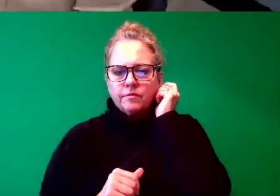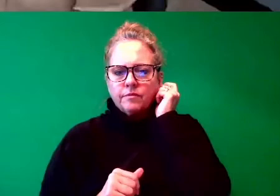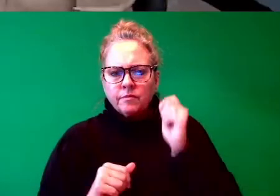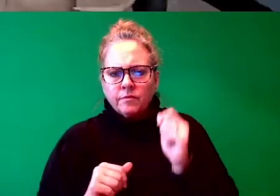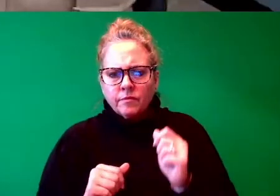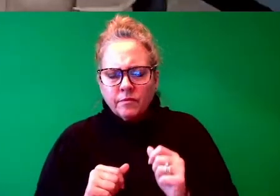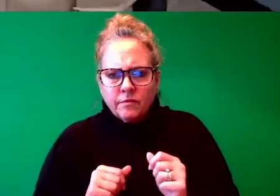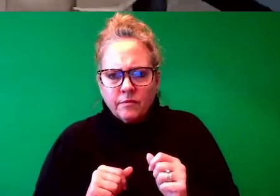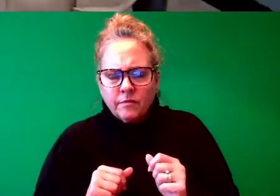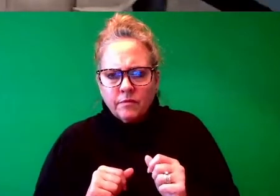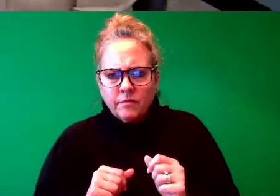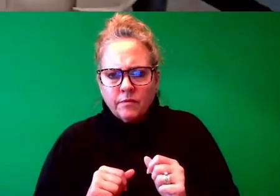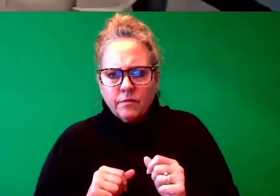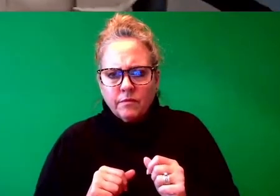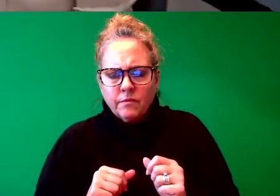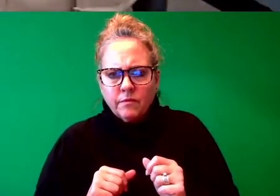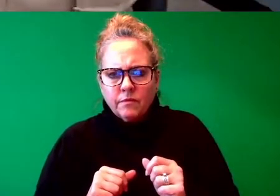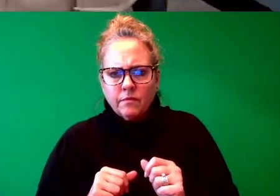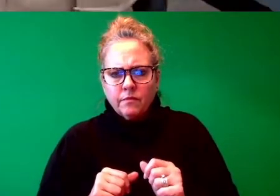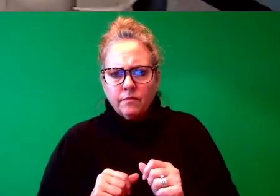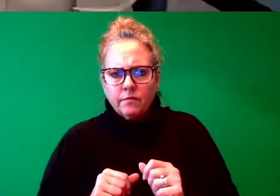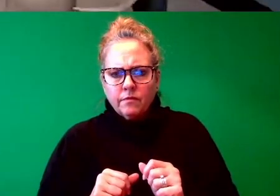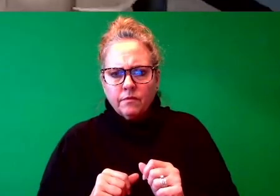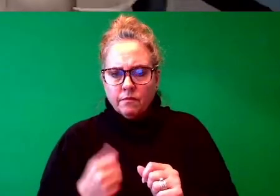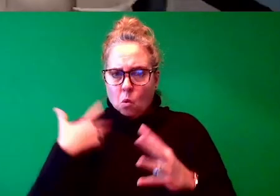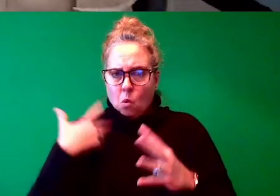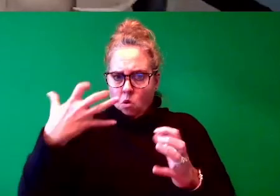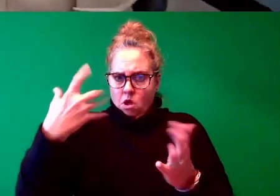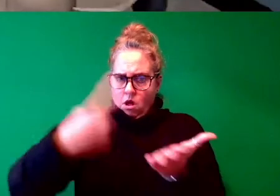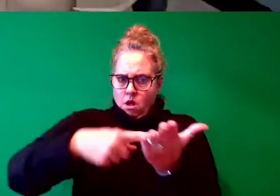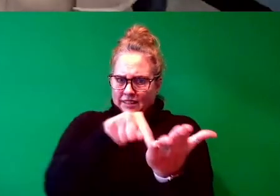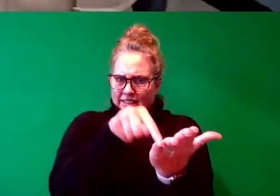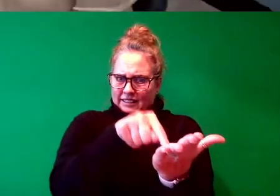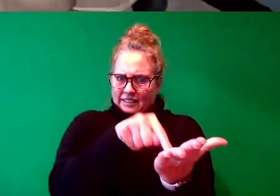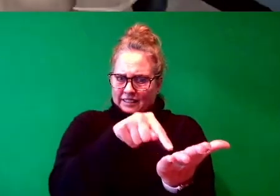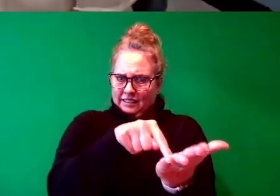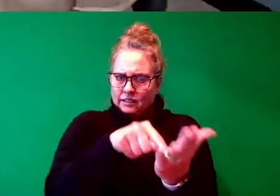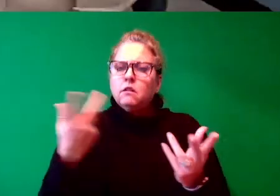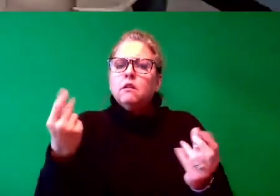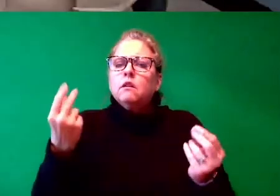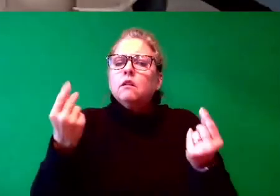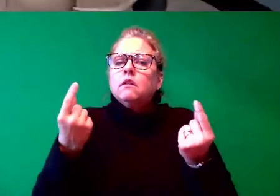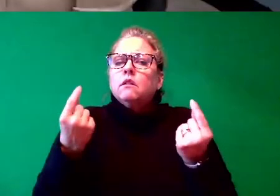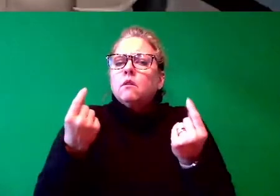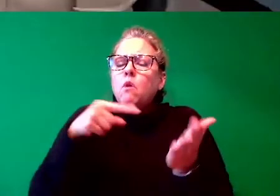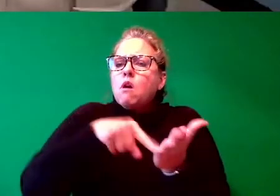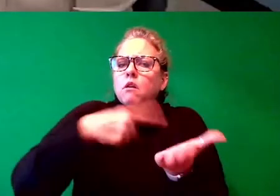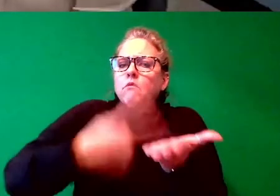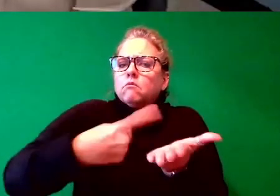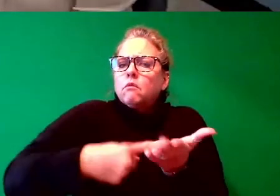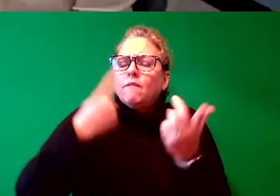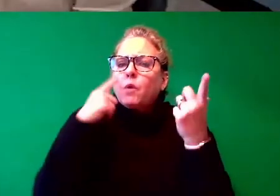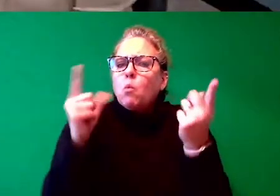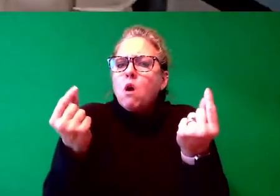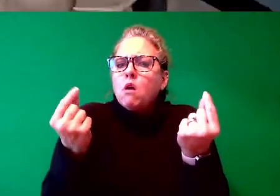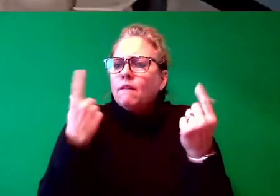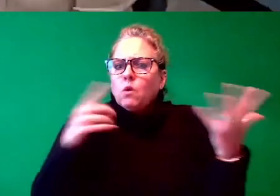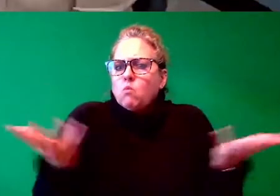to make sure that we could have a good discussion about really what the intent is and was. And it was,